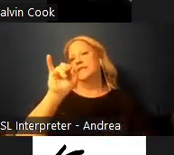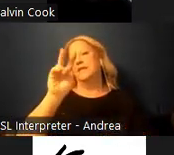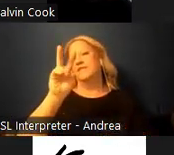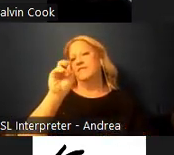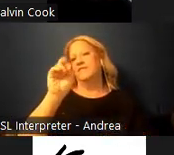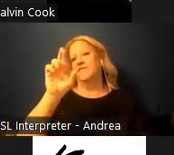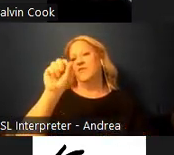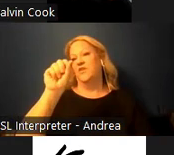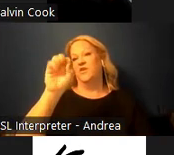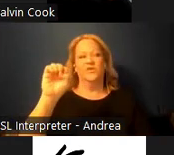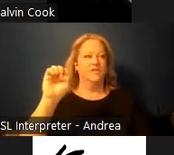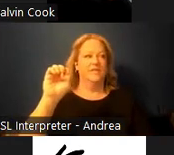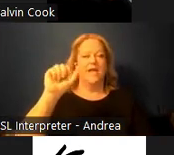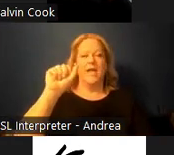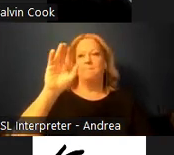George.